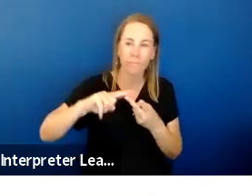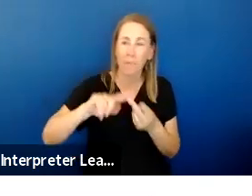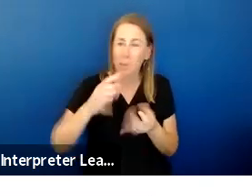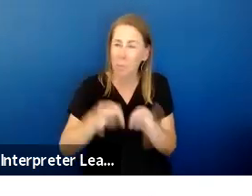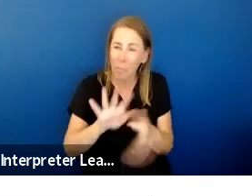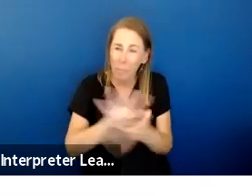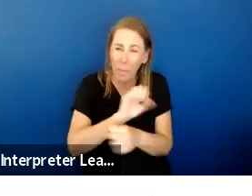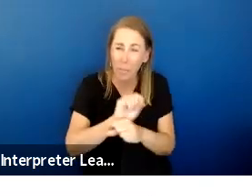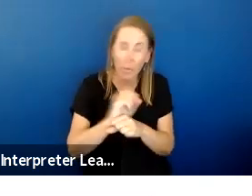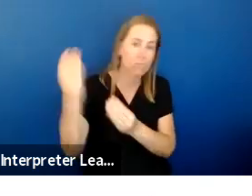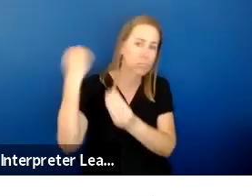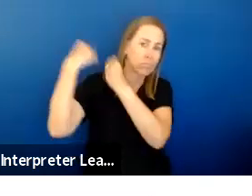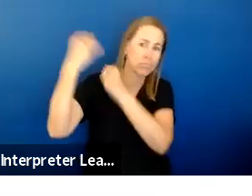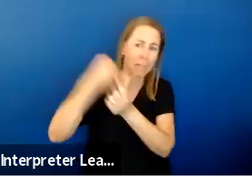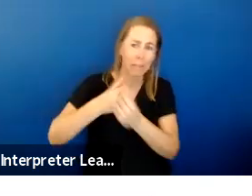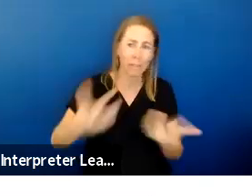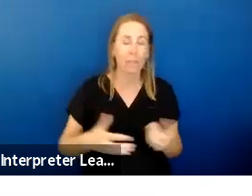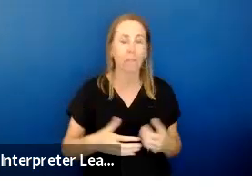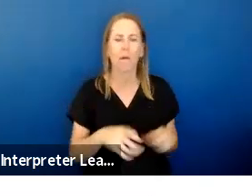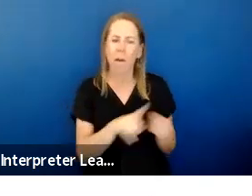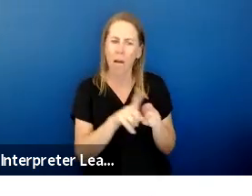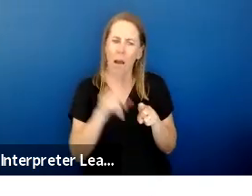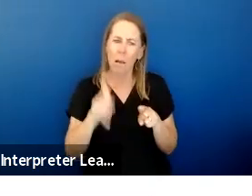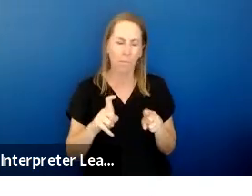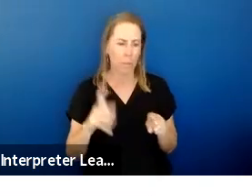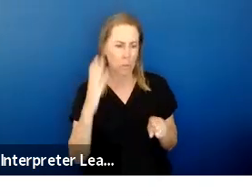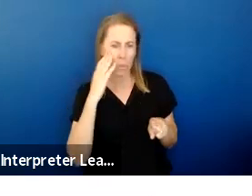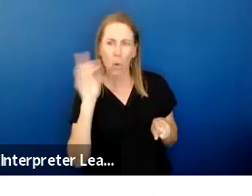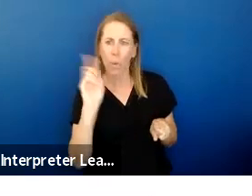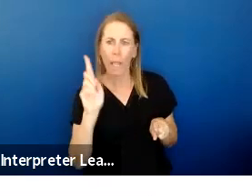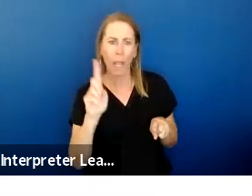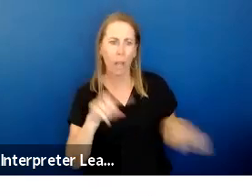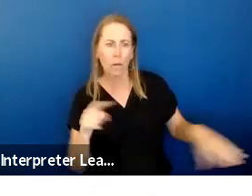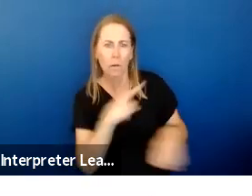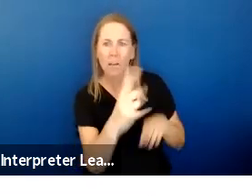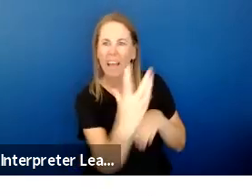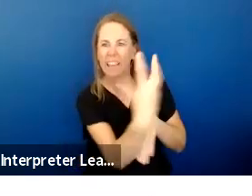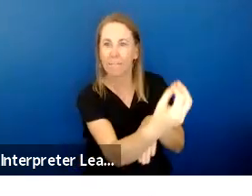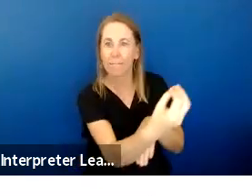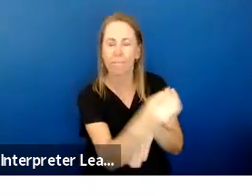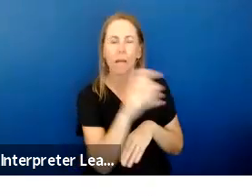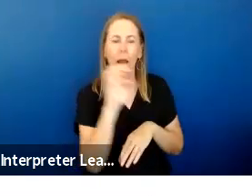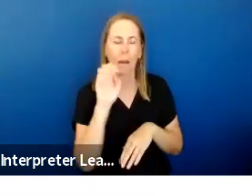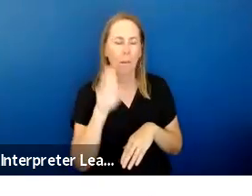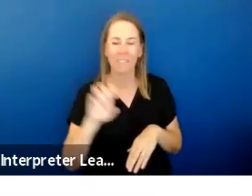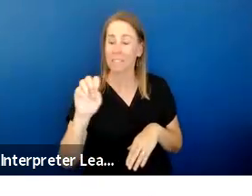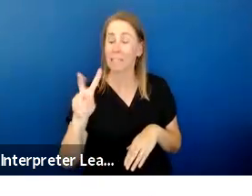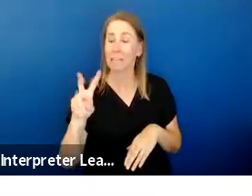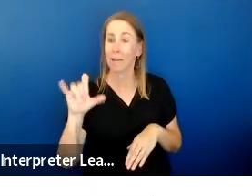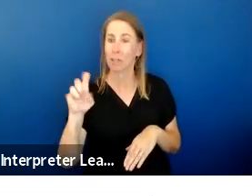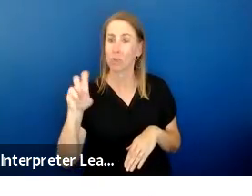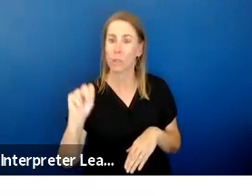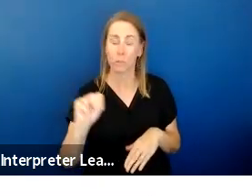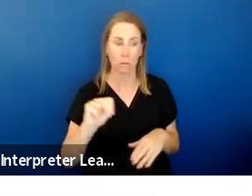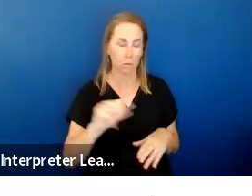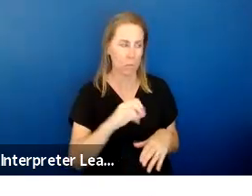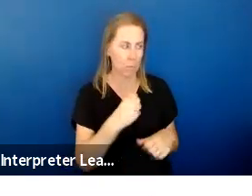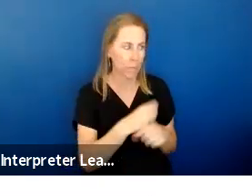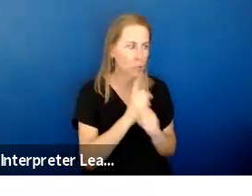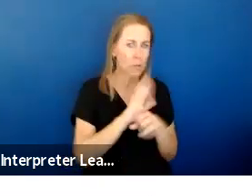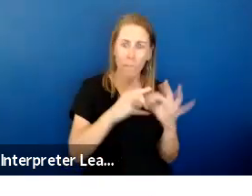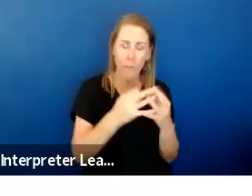Evacuation routes. People need to have an evacuation plan in place and make sure that all family members are familiar with it. And if you find yourself